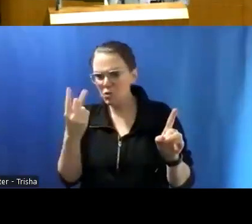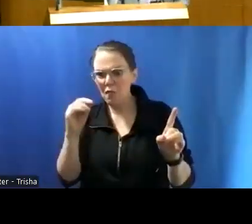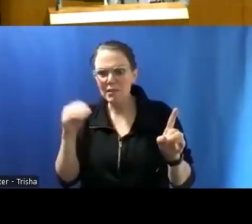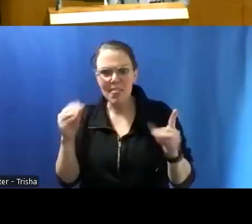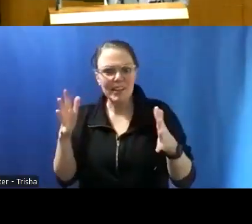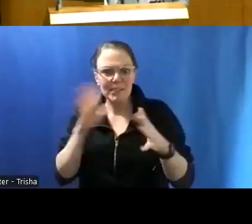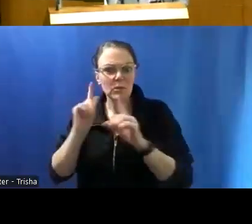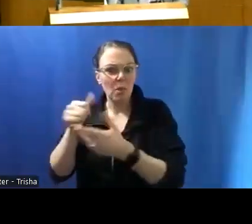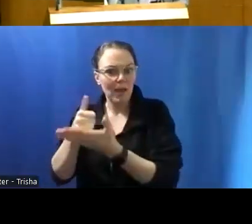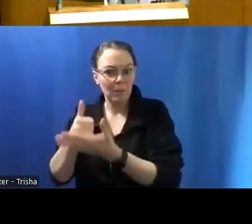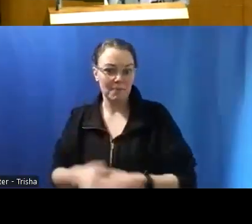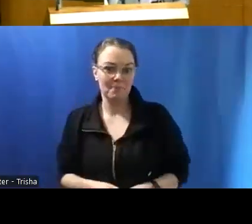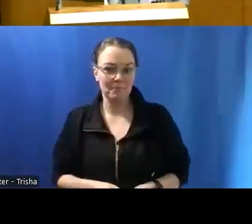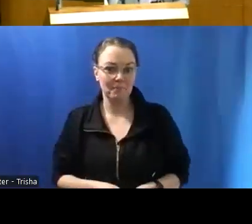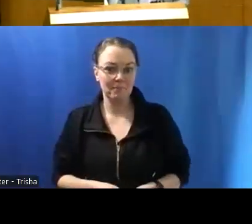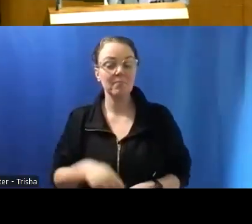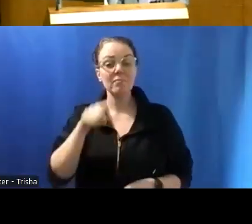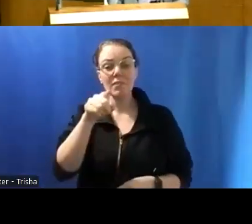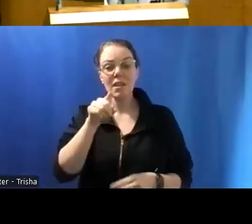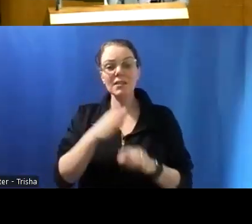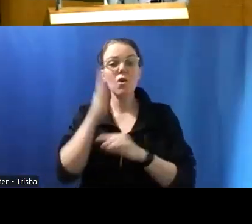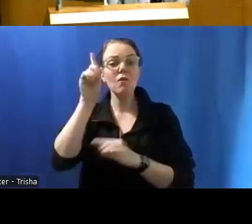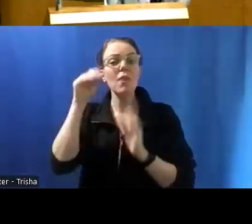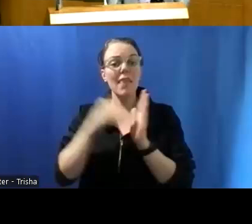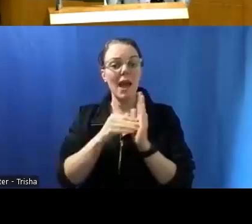study of over 1,000 people from the UK.